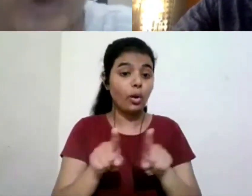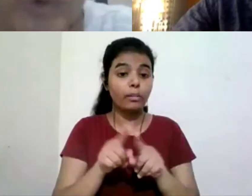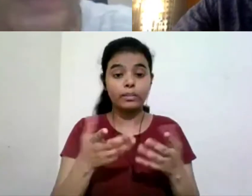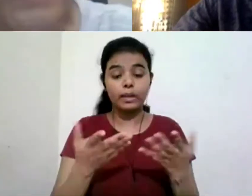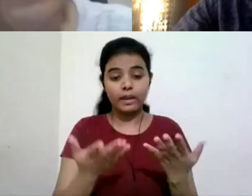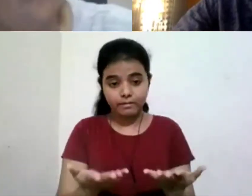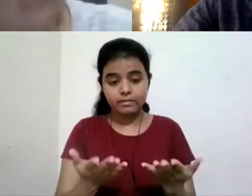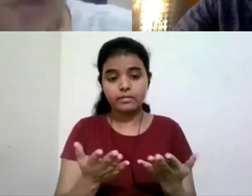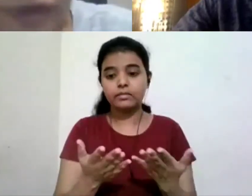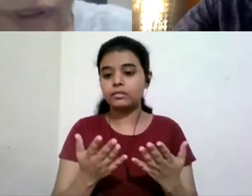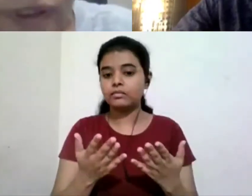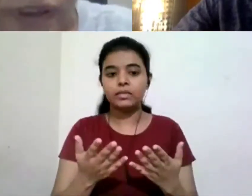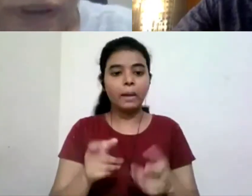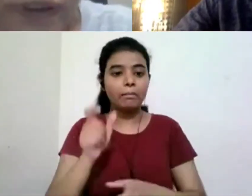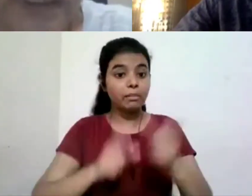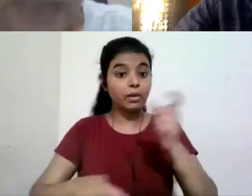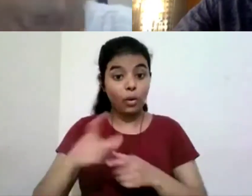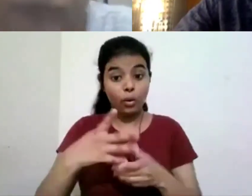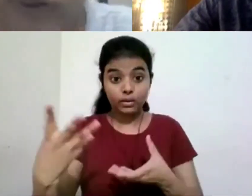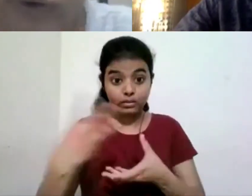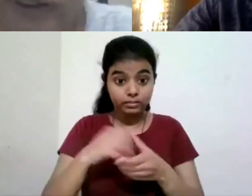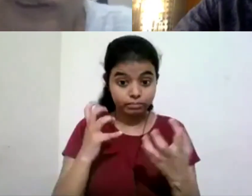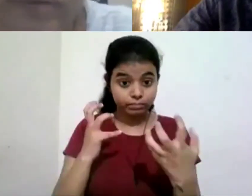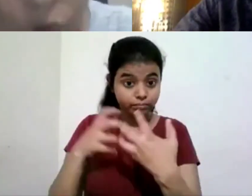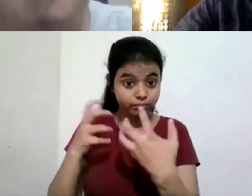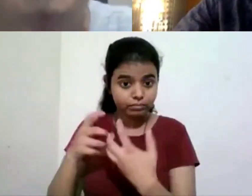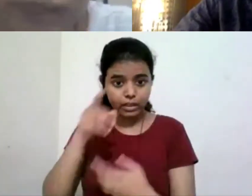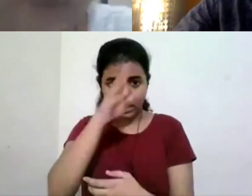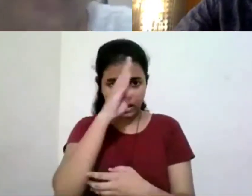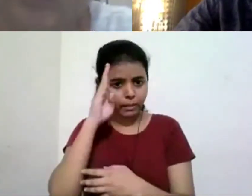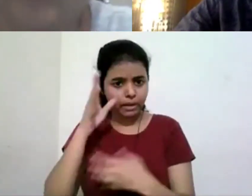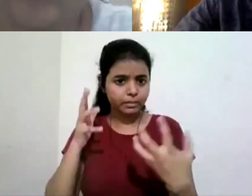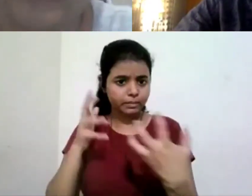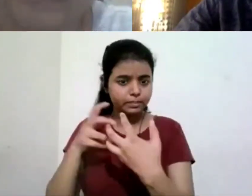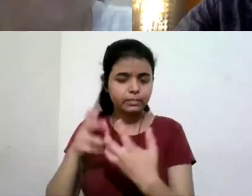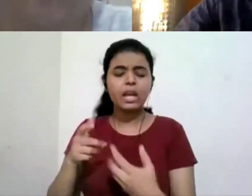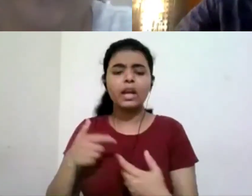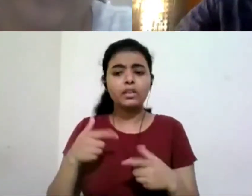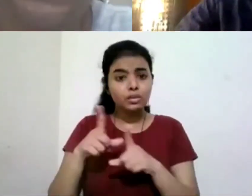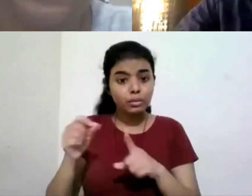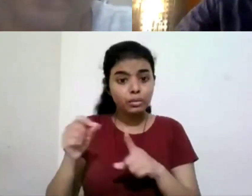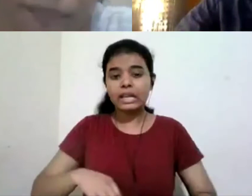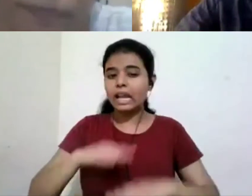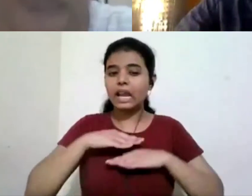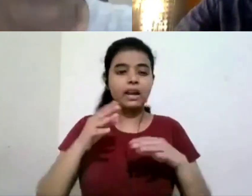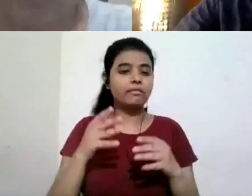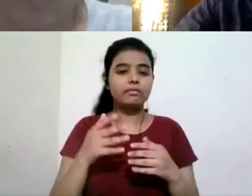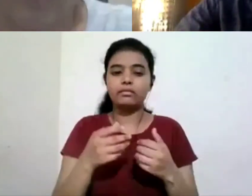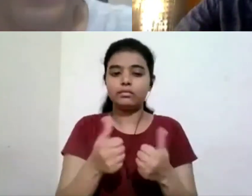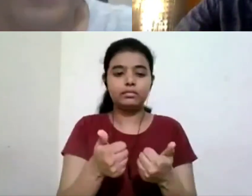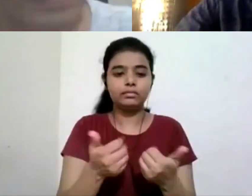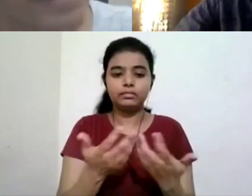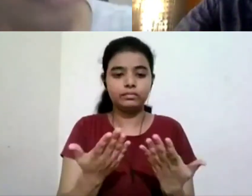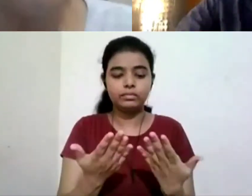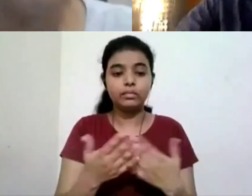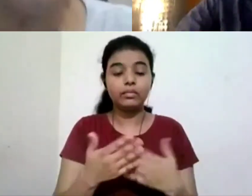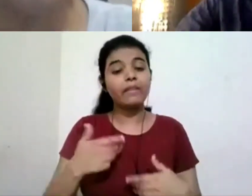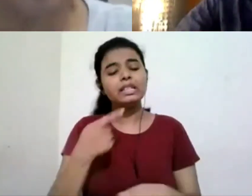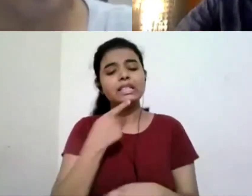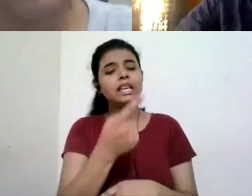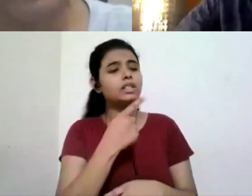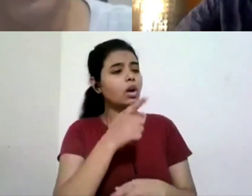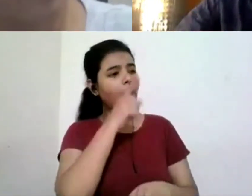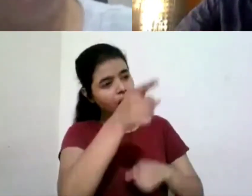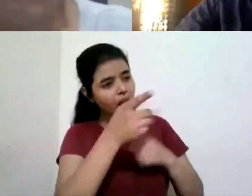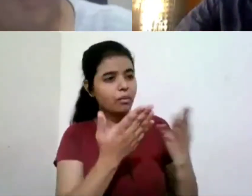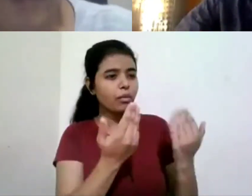don't do enough of it in academic writing. We do it, but we don't do enough of it. Much more we are saying, this is what the